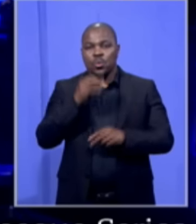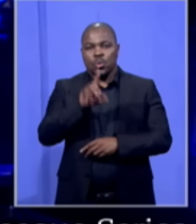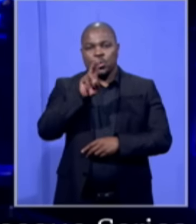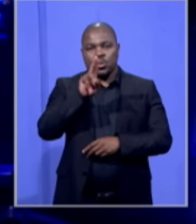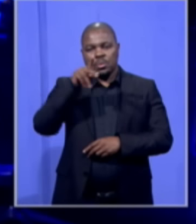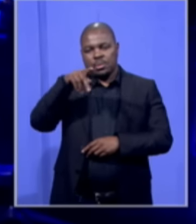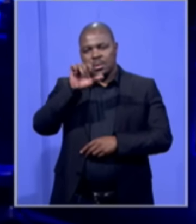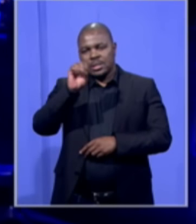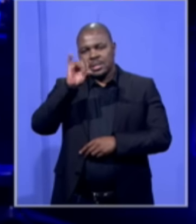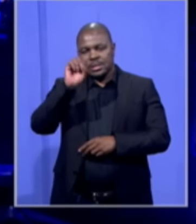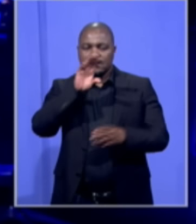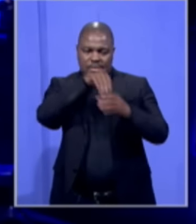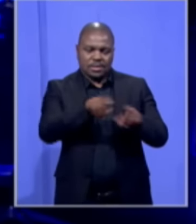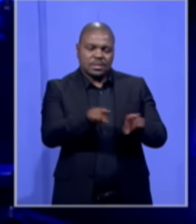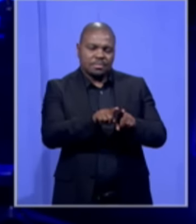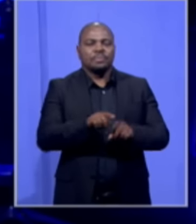Plessis.